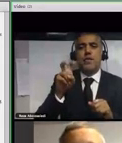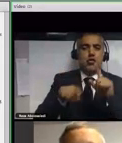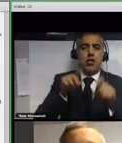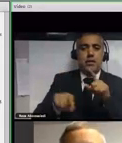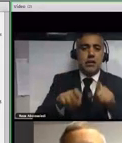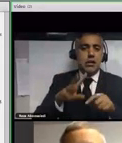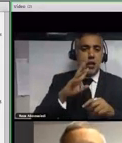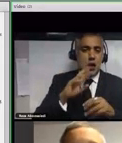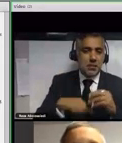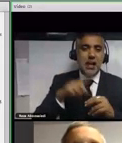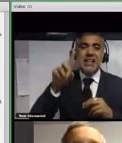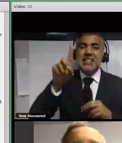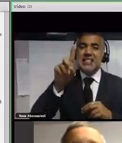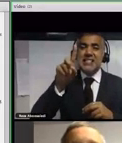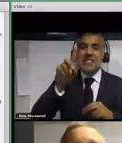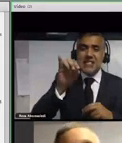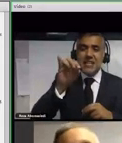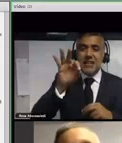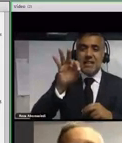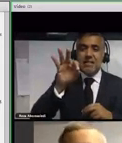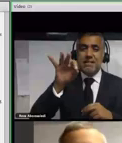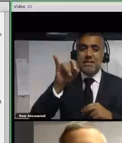these basic activities.